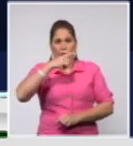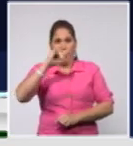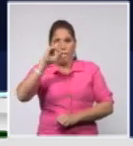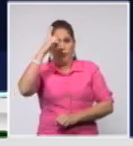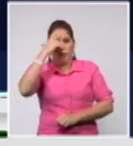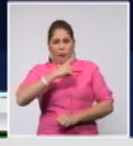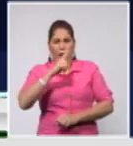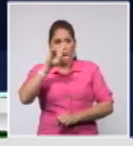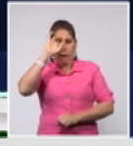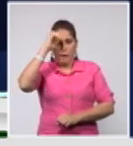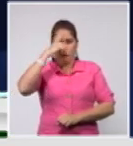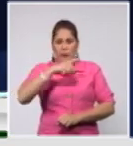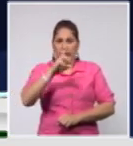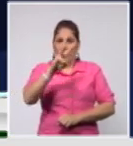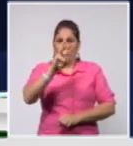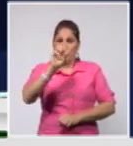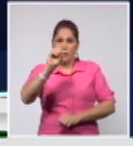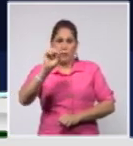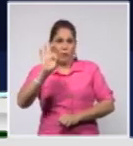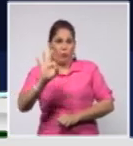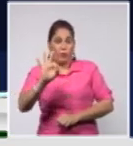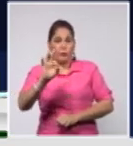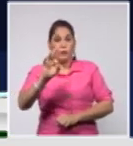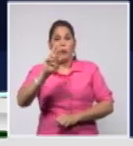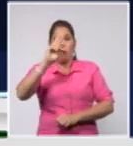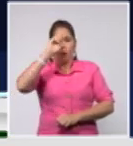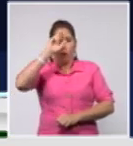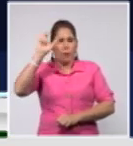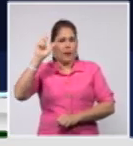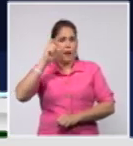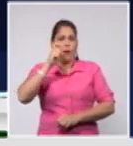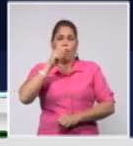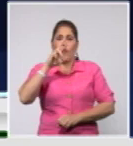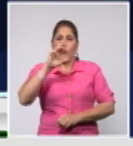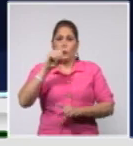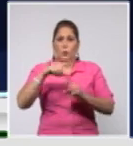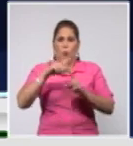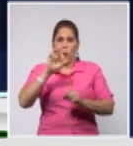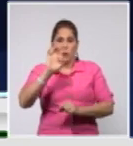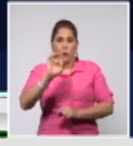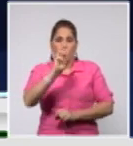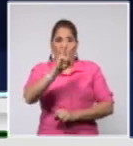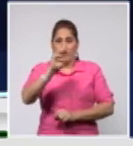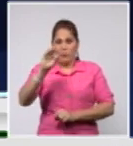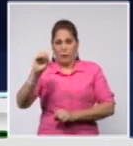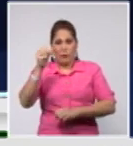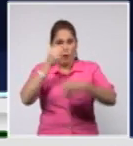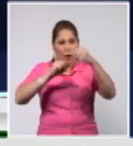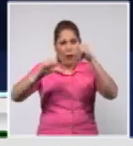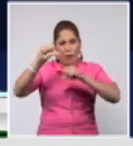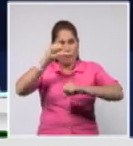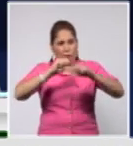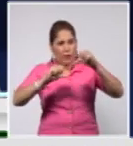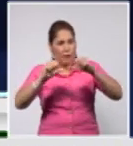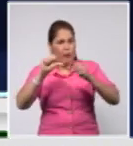308 in the ICA laboratories, 300 in the Fructuoso Rodriguez Hospital,